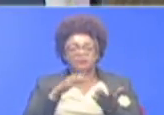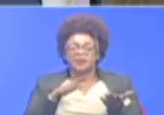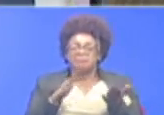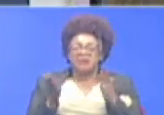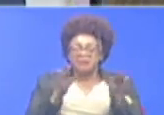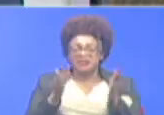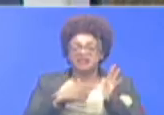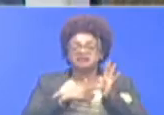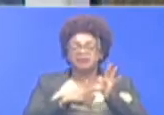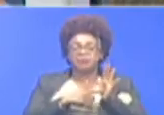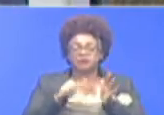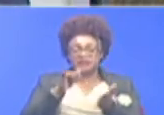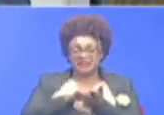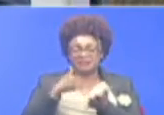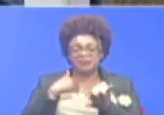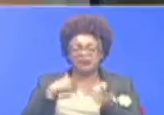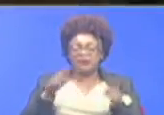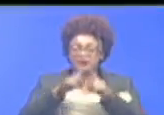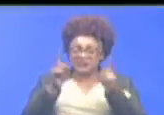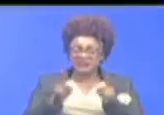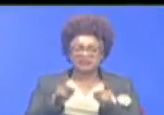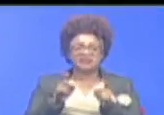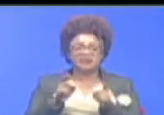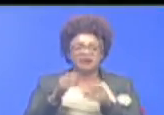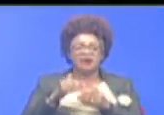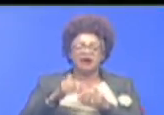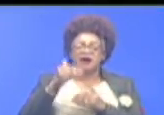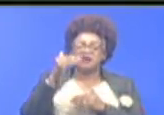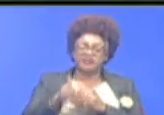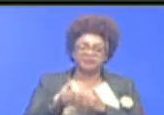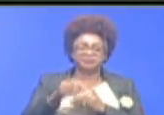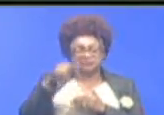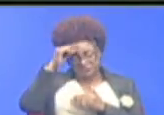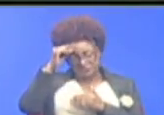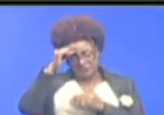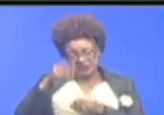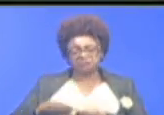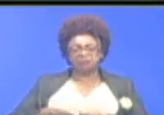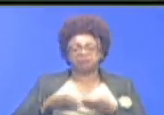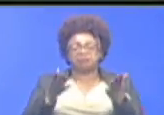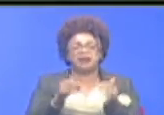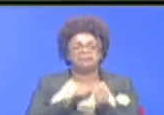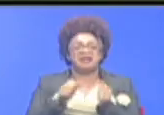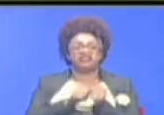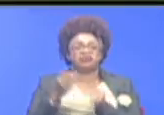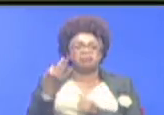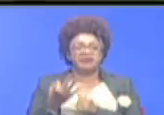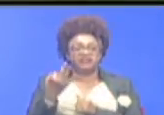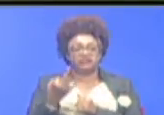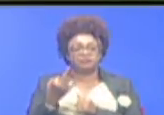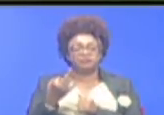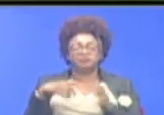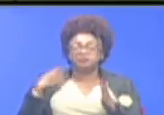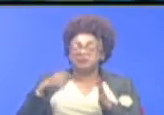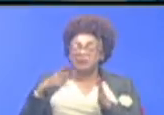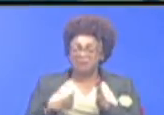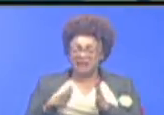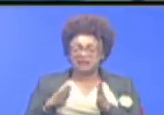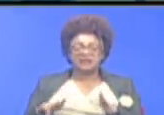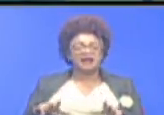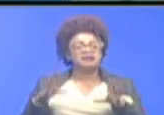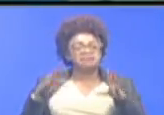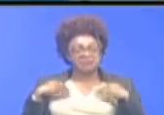tested came out after the government released maize sometime around March. And the millers actually admit,